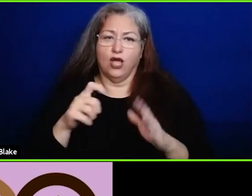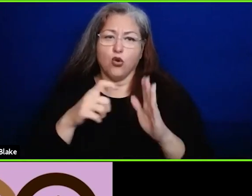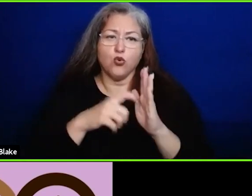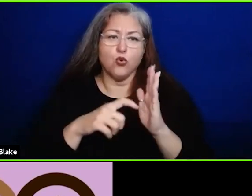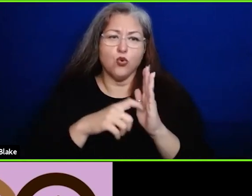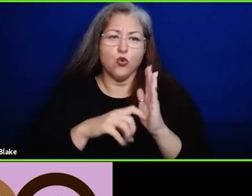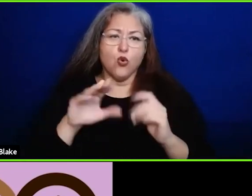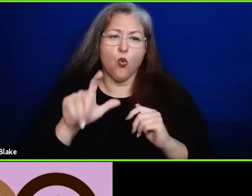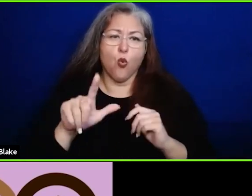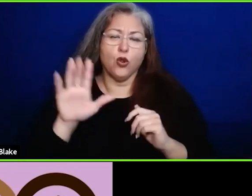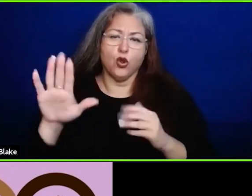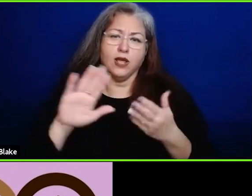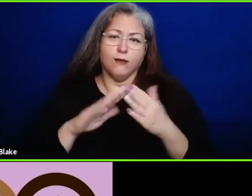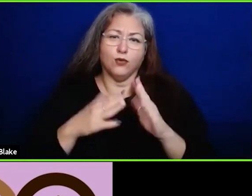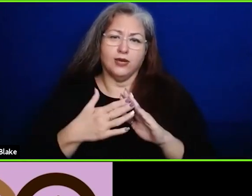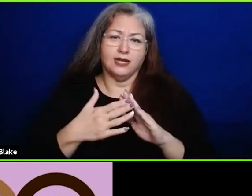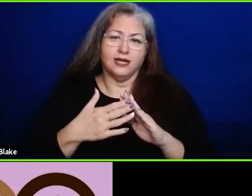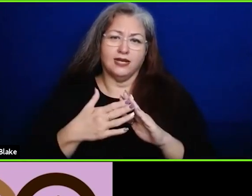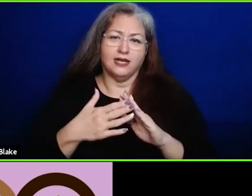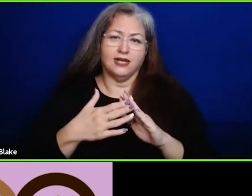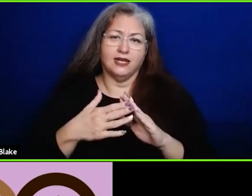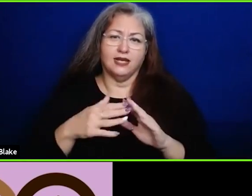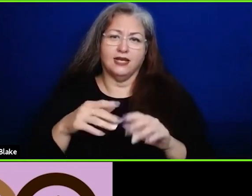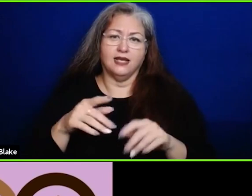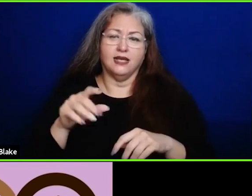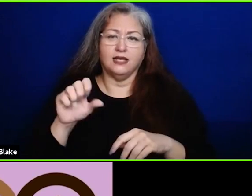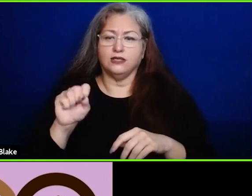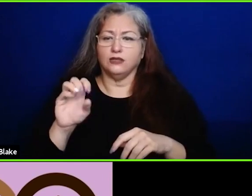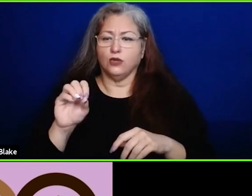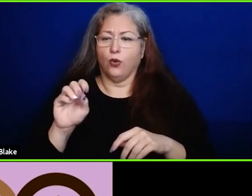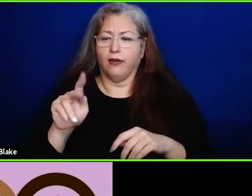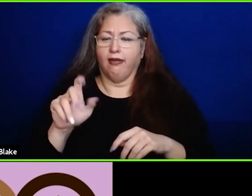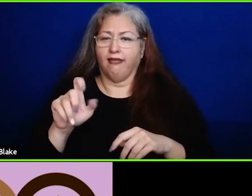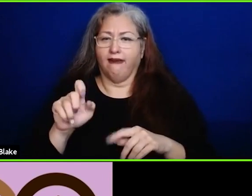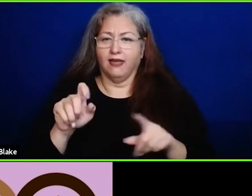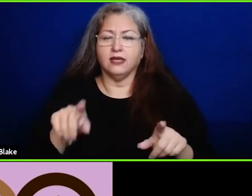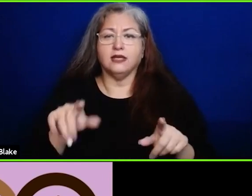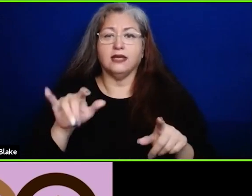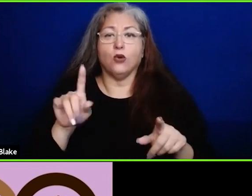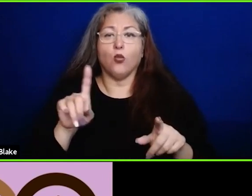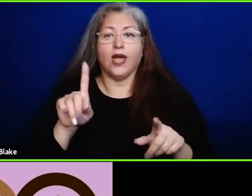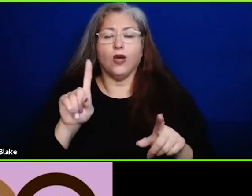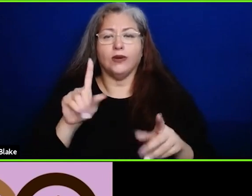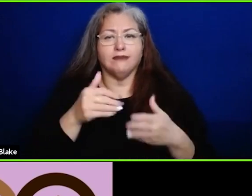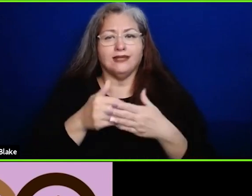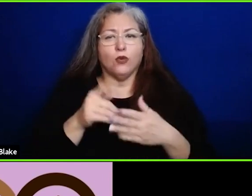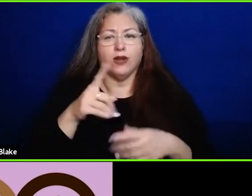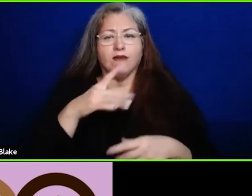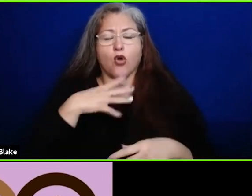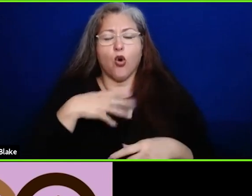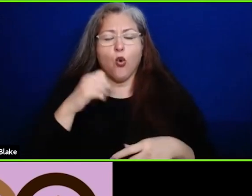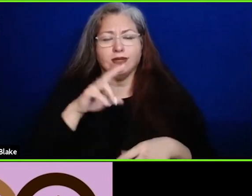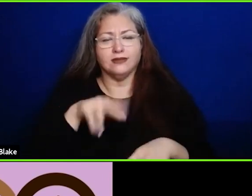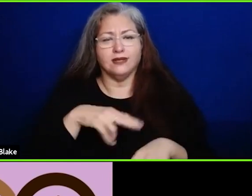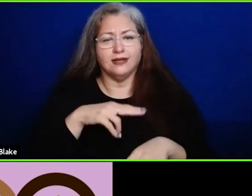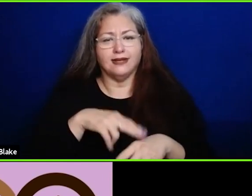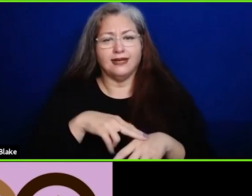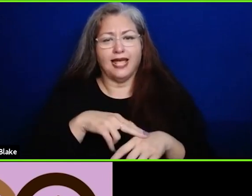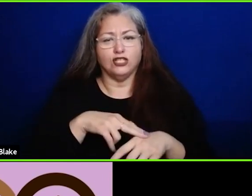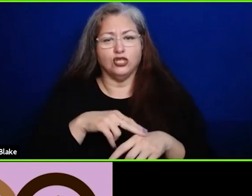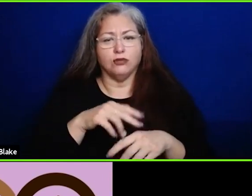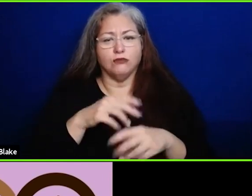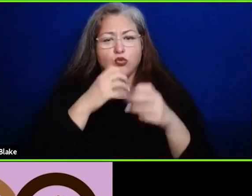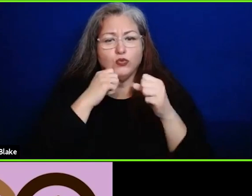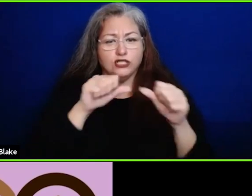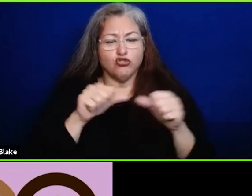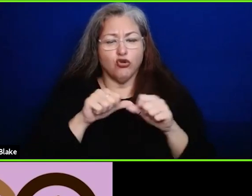community, which is Somkele, and that happens to be near one of the oldest nature reserves in Africa,